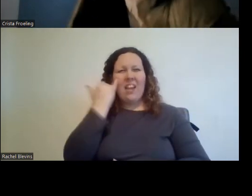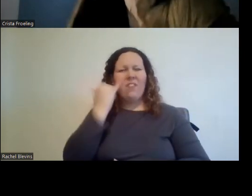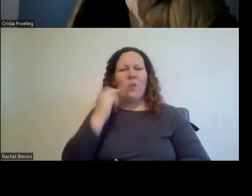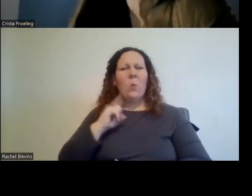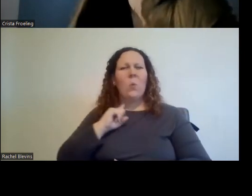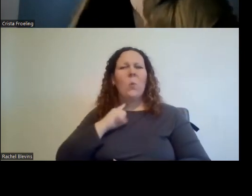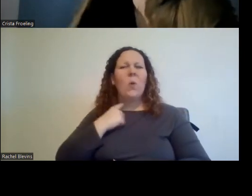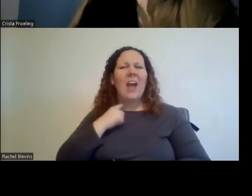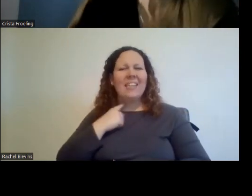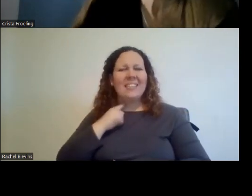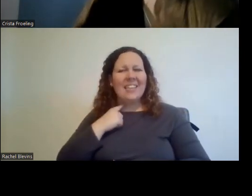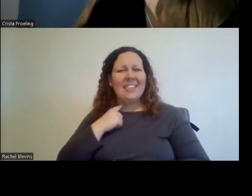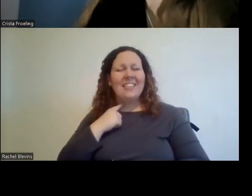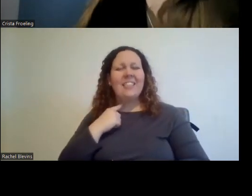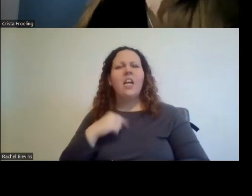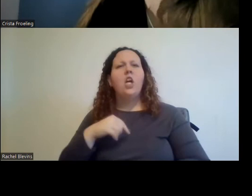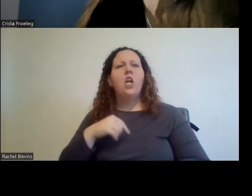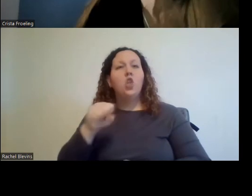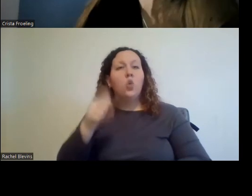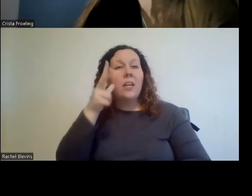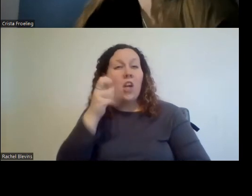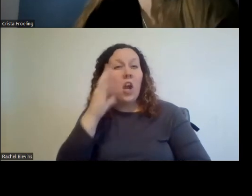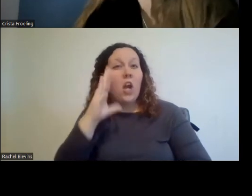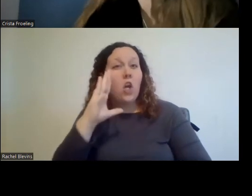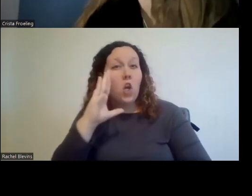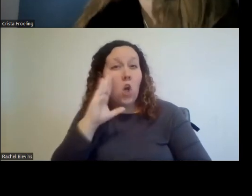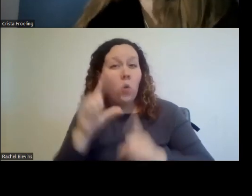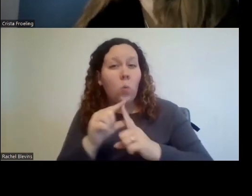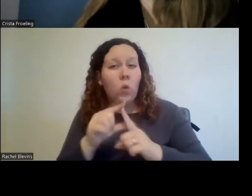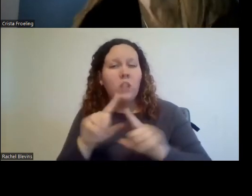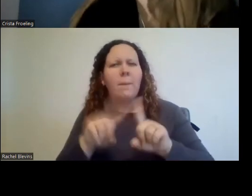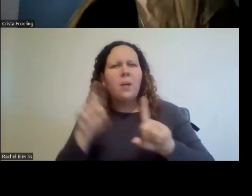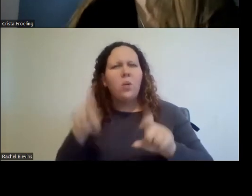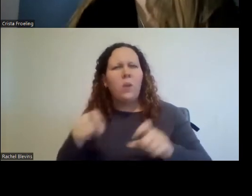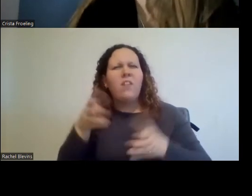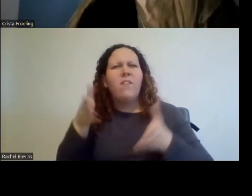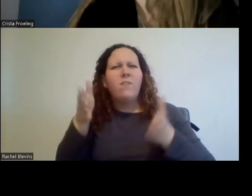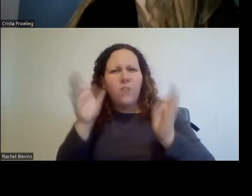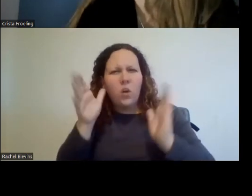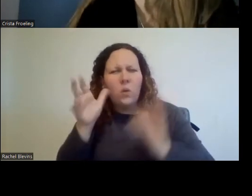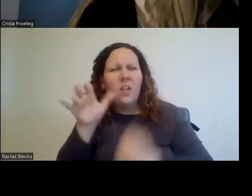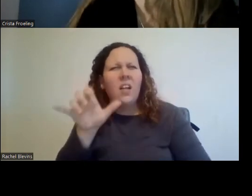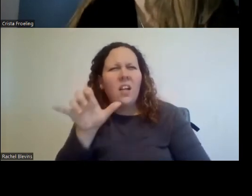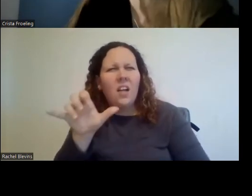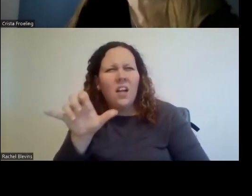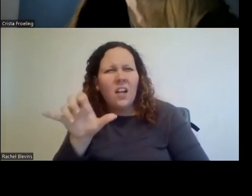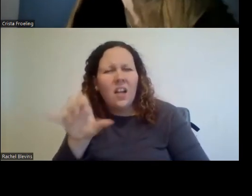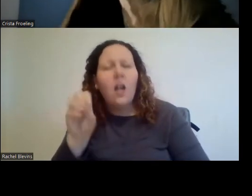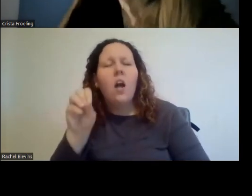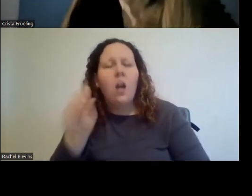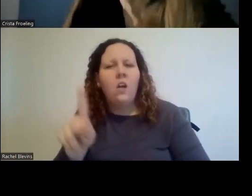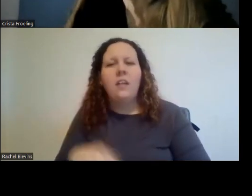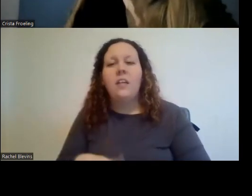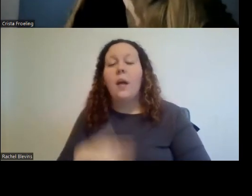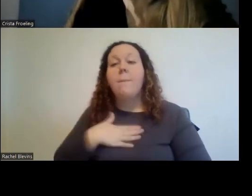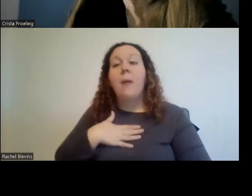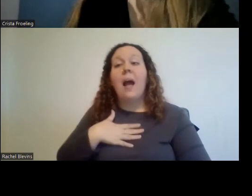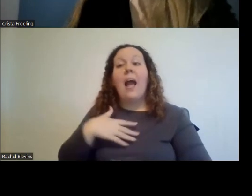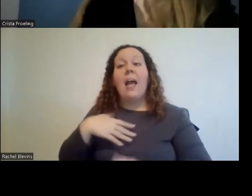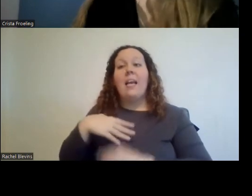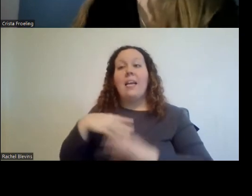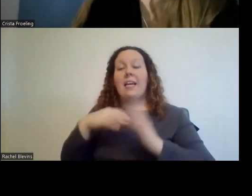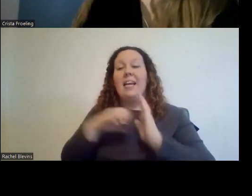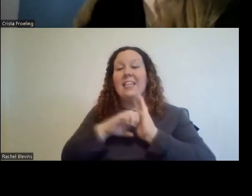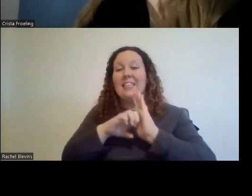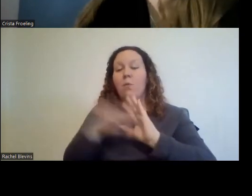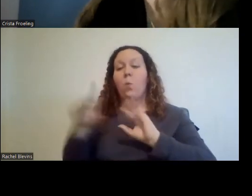you know the words, but it takes longer and more effort to comprehend. My example is when I moved to Memphis. I